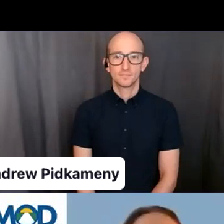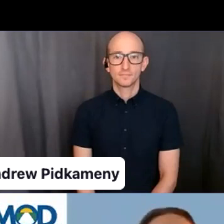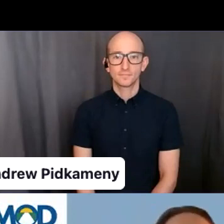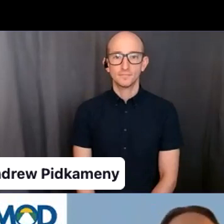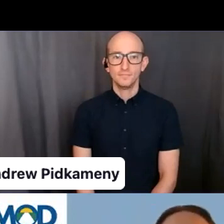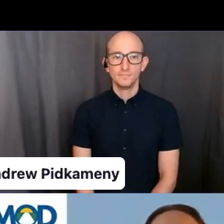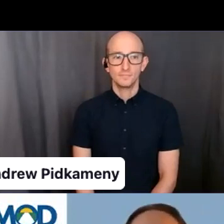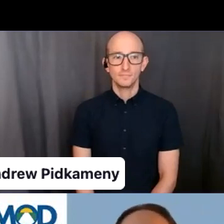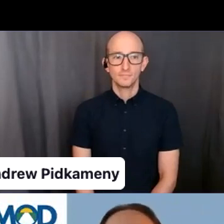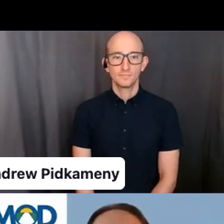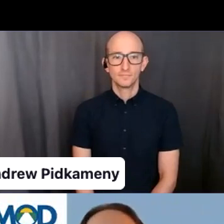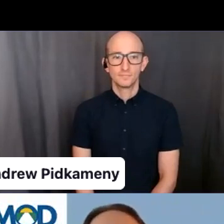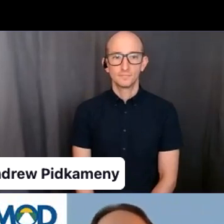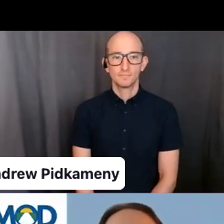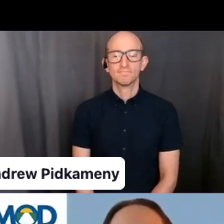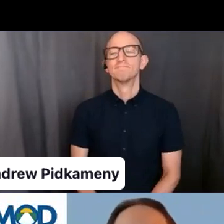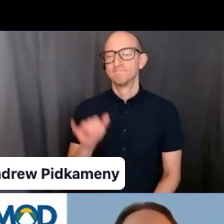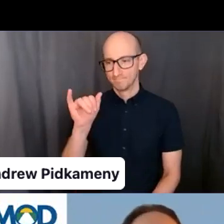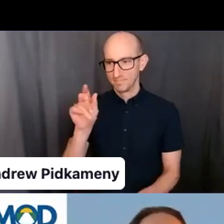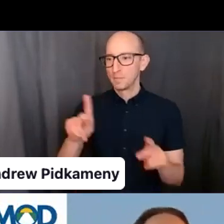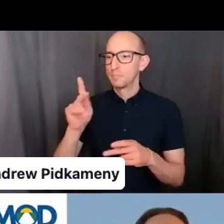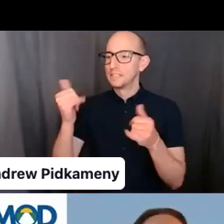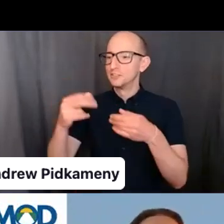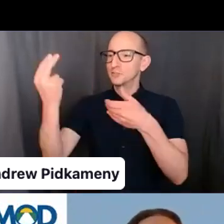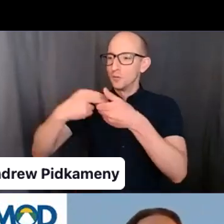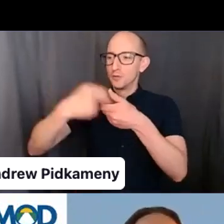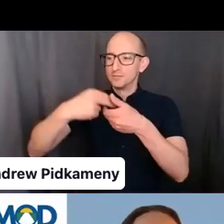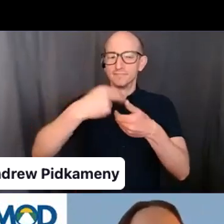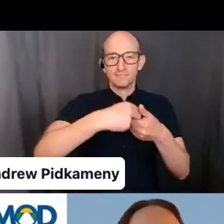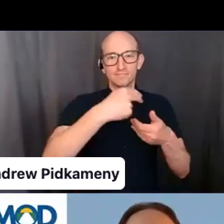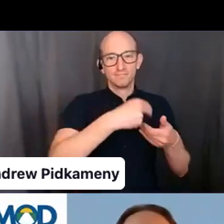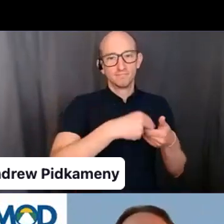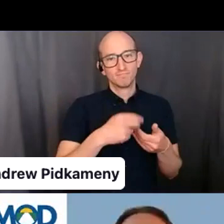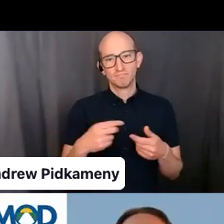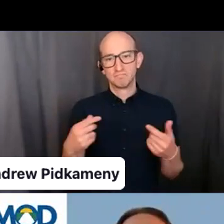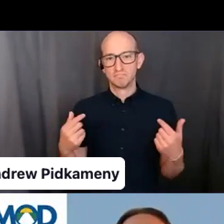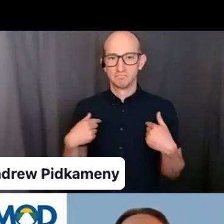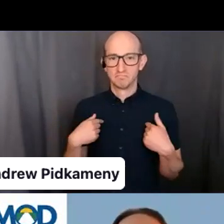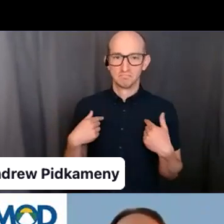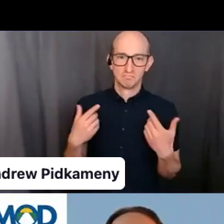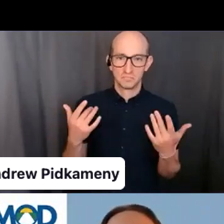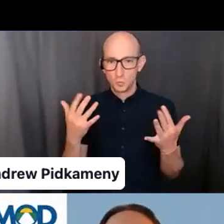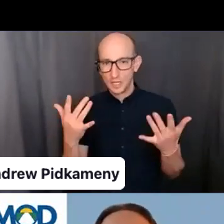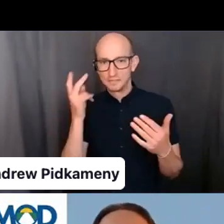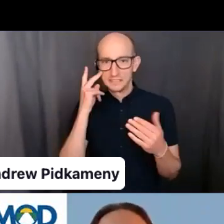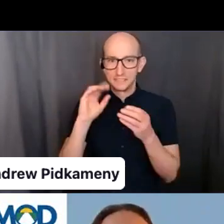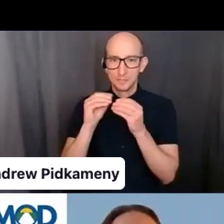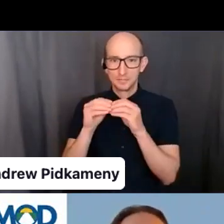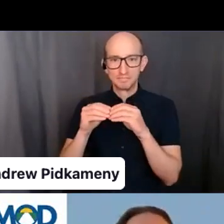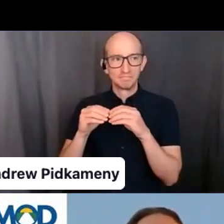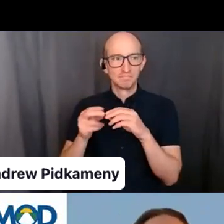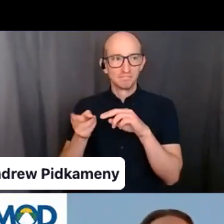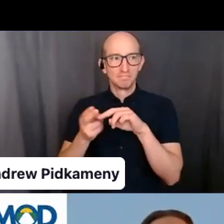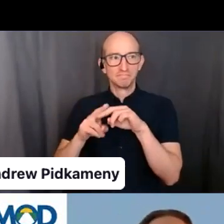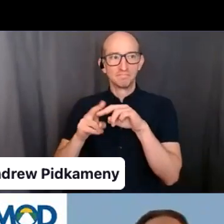We've still got people joining us, so I'm just waiting for the numbers to stabilize and then we'll